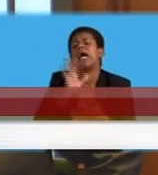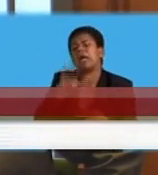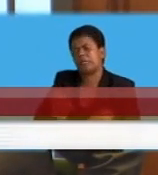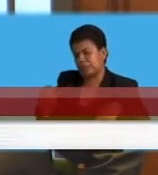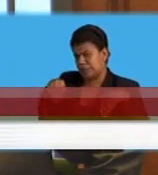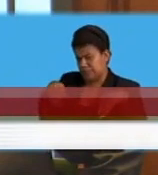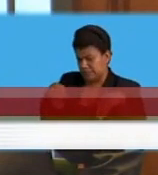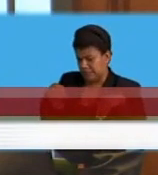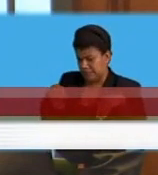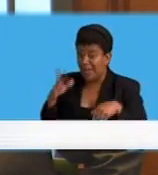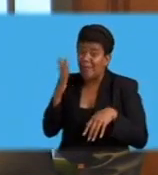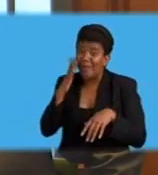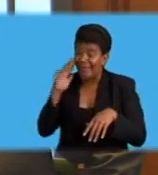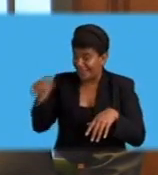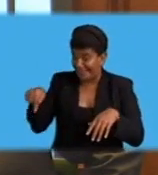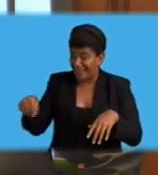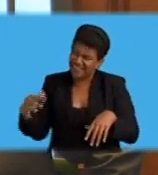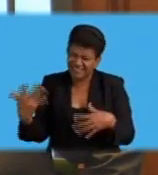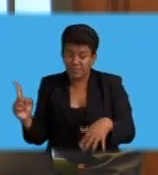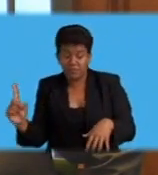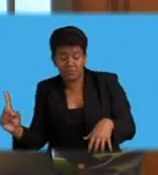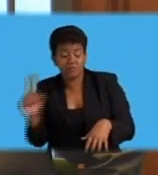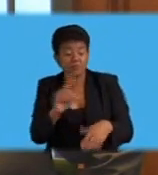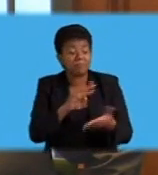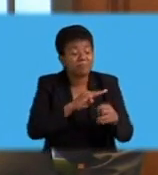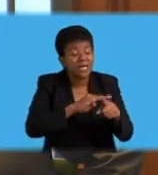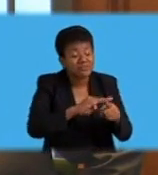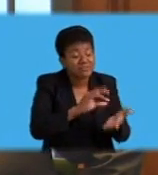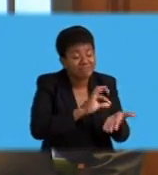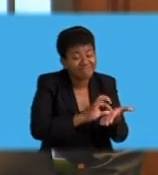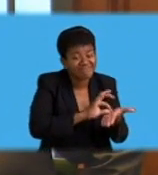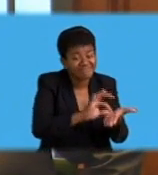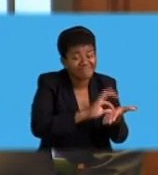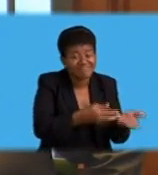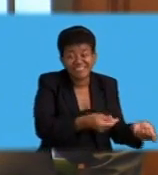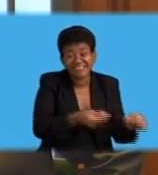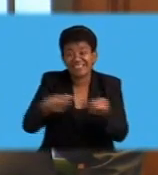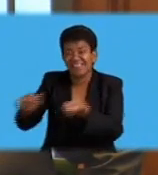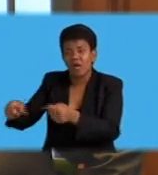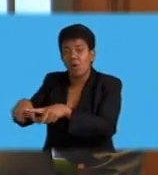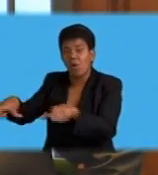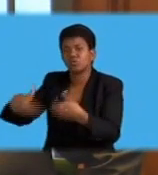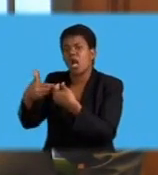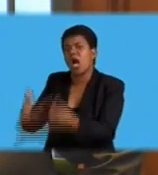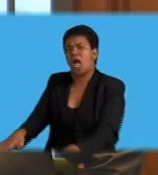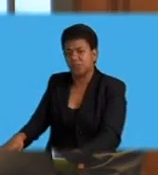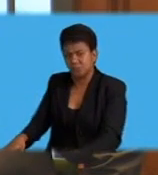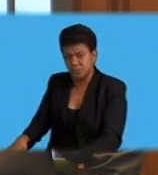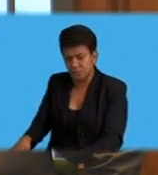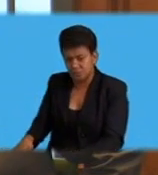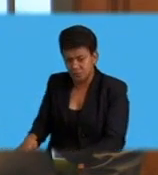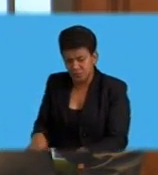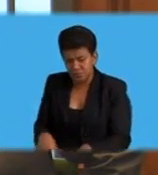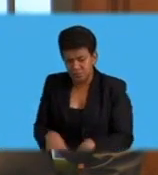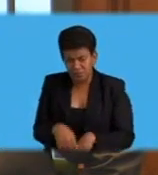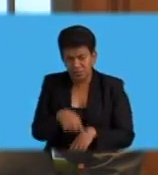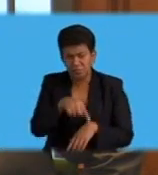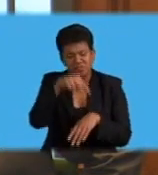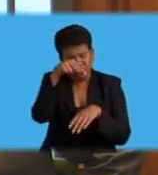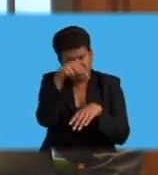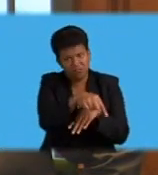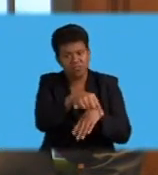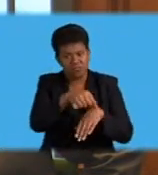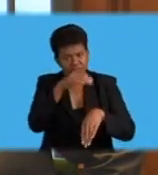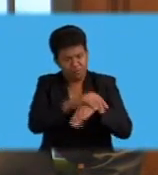of the statements when it comes to court, they are missing in regards to how they properly manage those